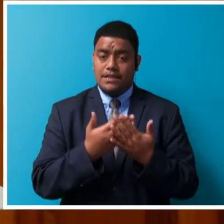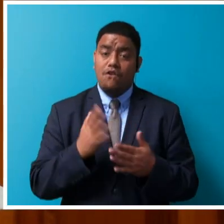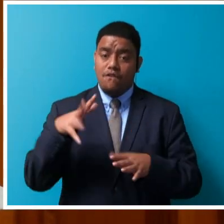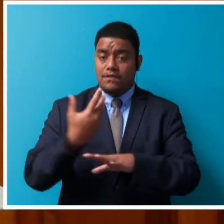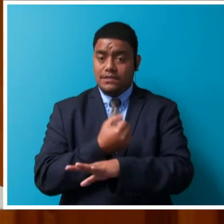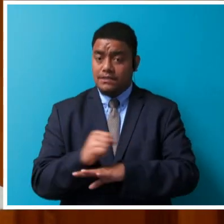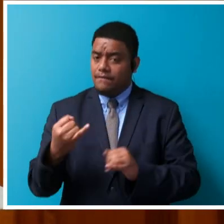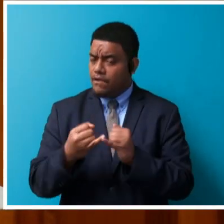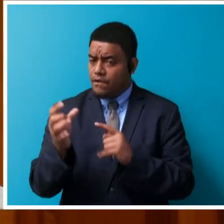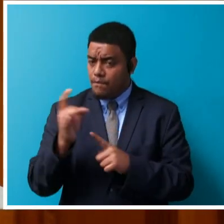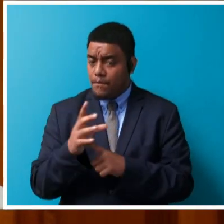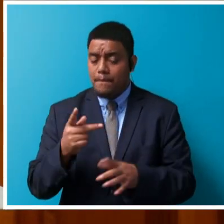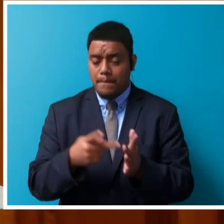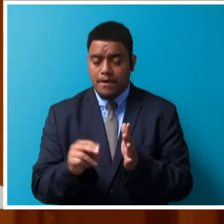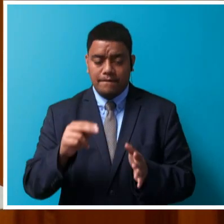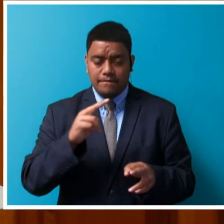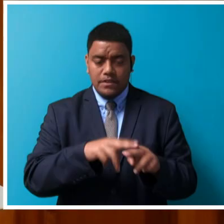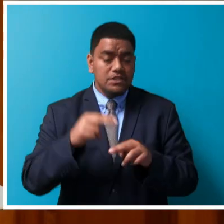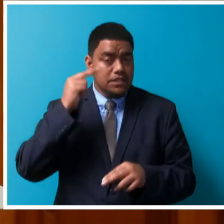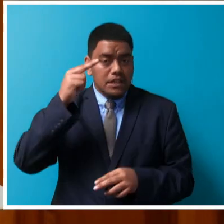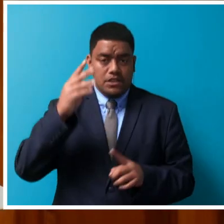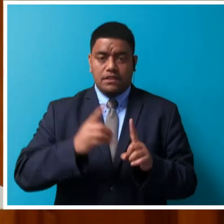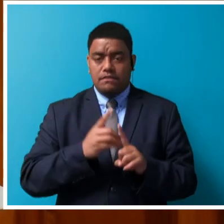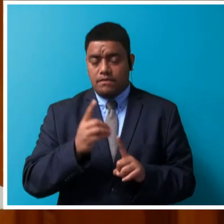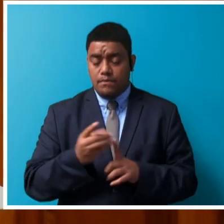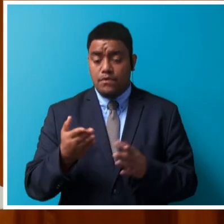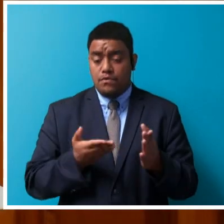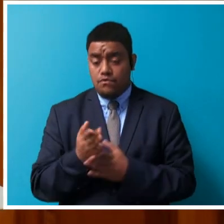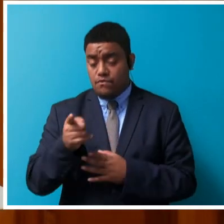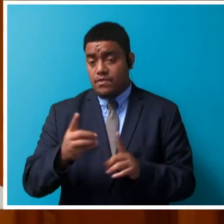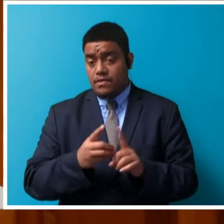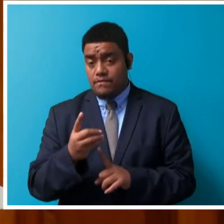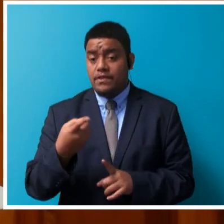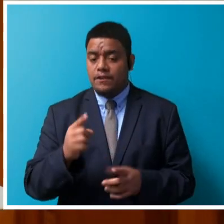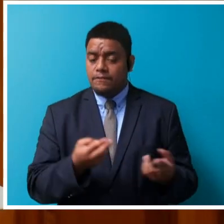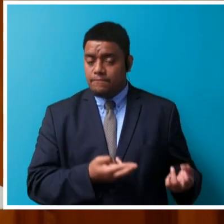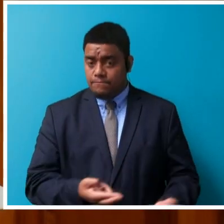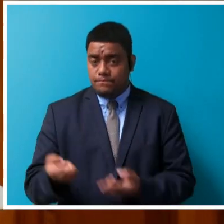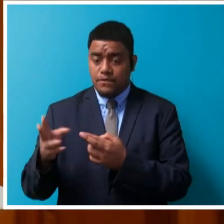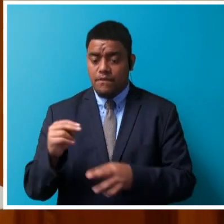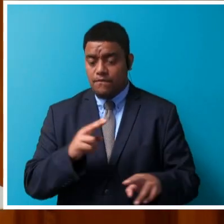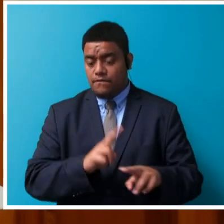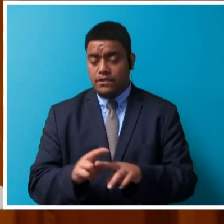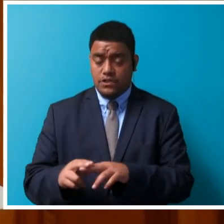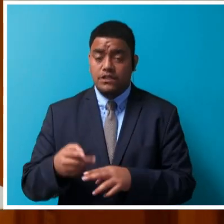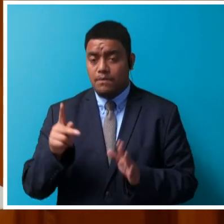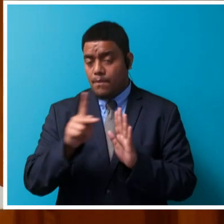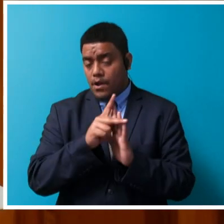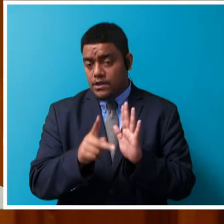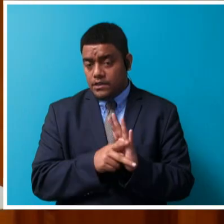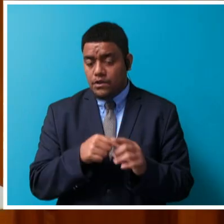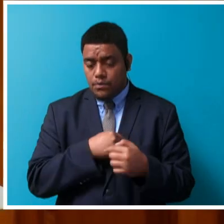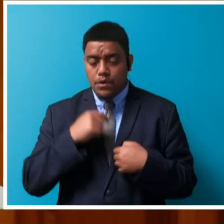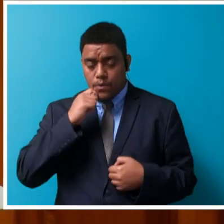an important part of Fiji's national development. And through the development and the implementation of Fiji's diaspora policy, we